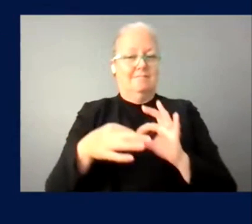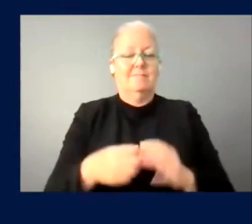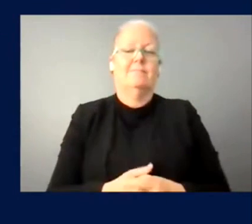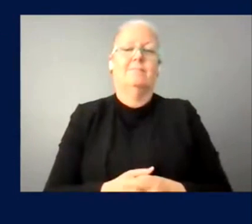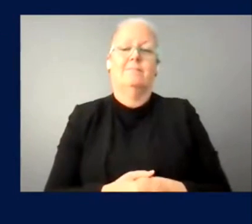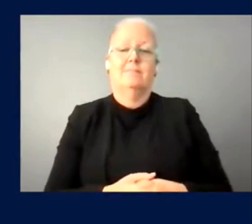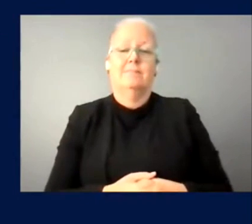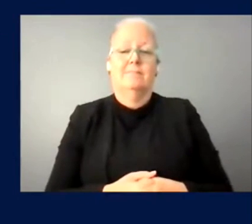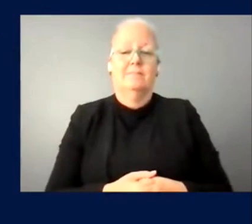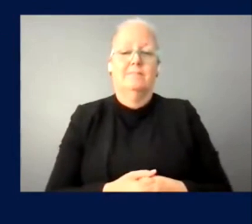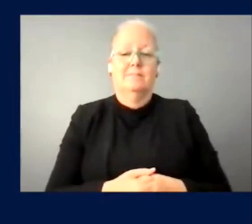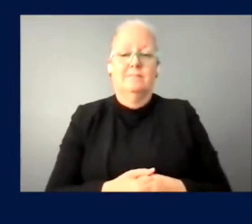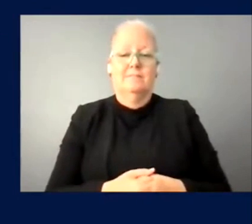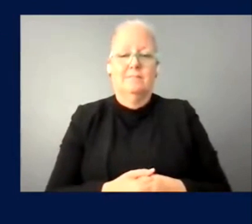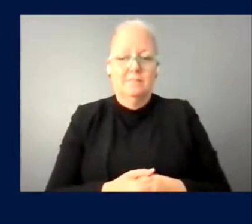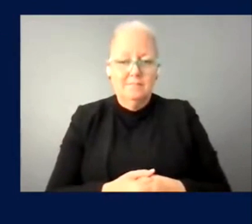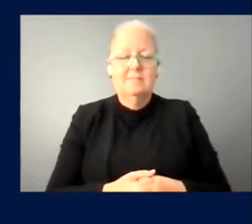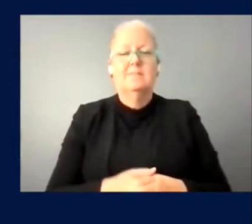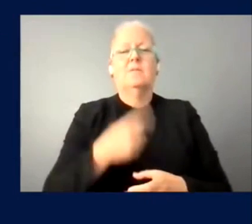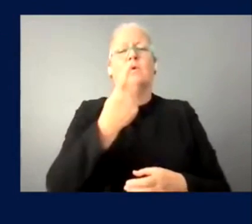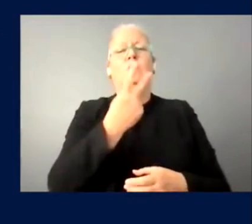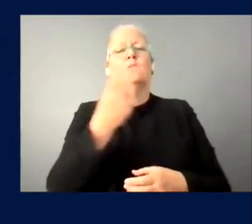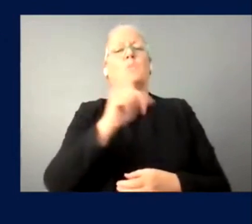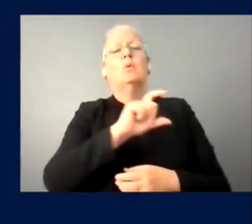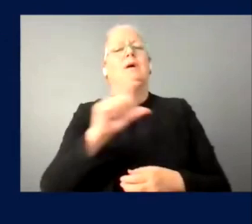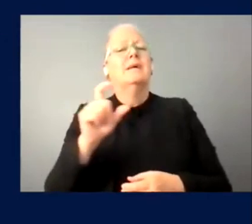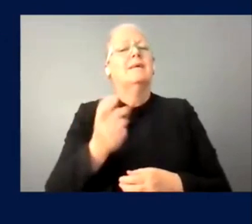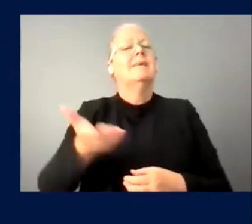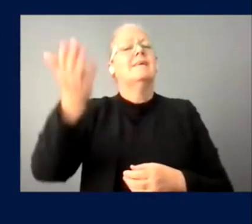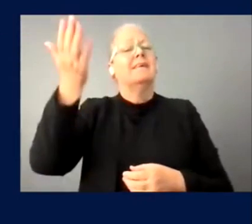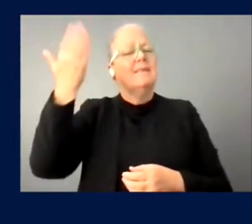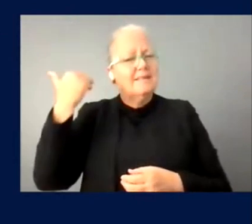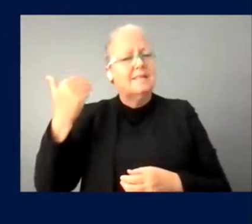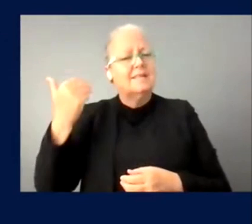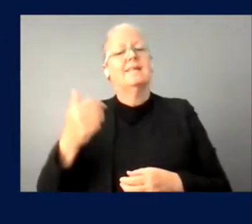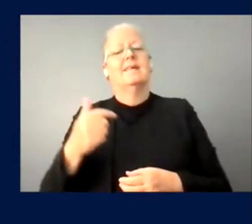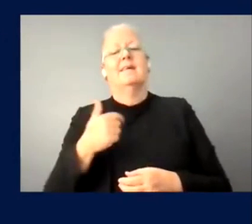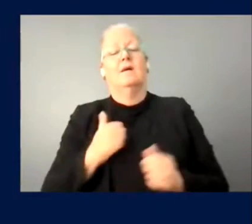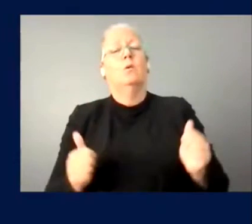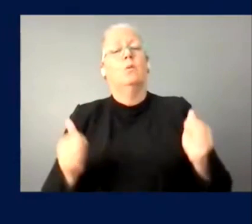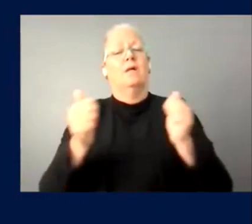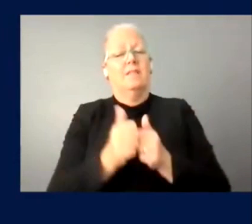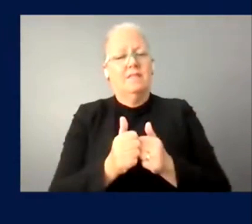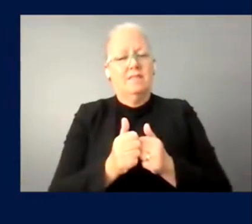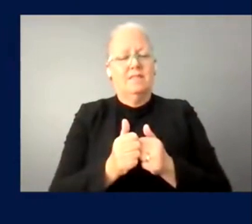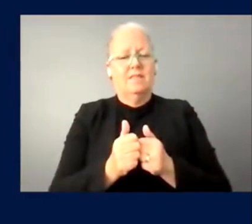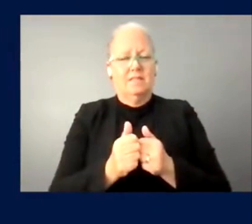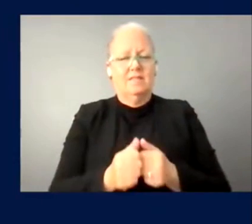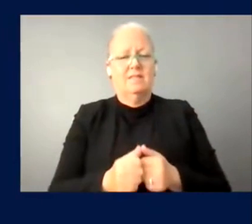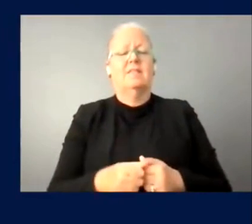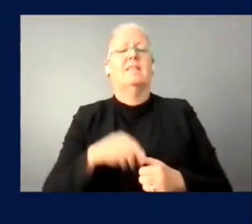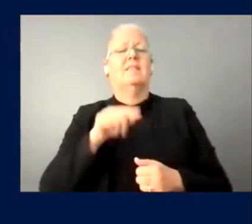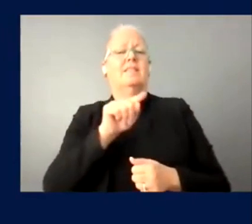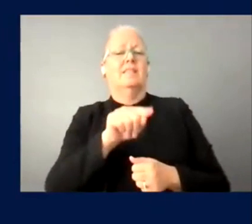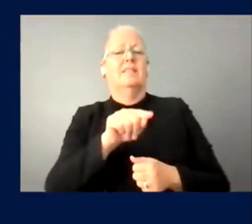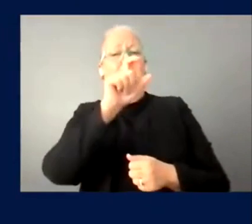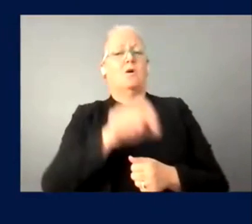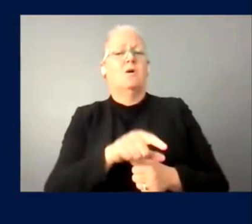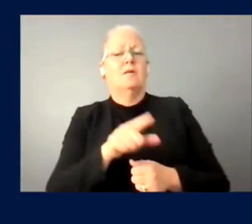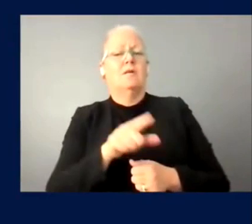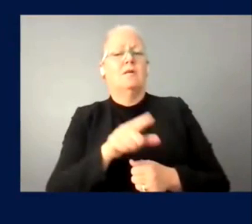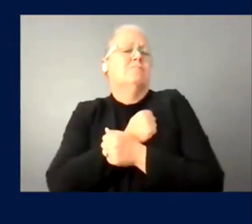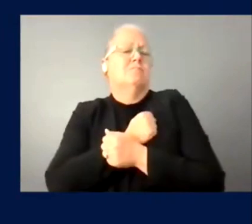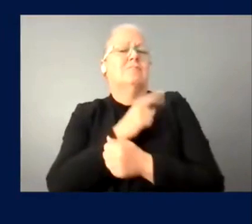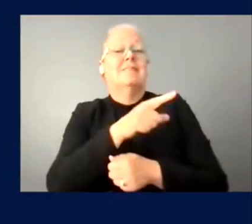So a couple of weeks ago, I sat down with a family of Arminia Bielefeld supporters to hear about their